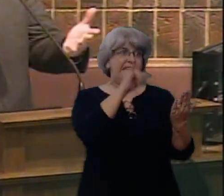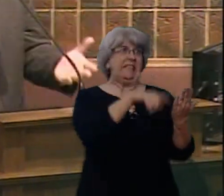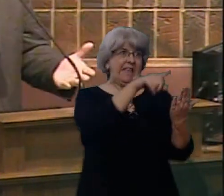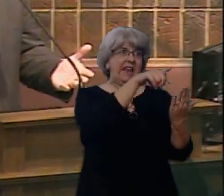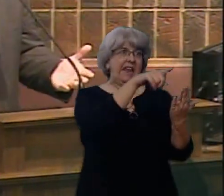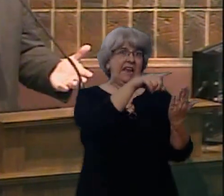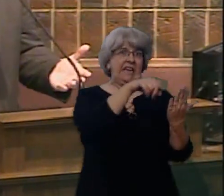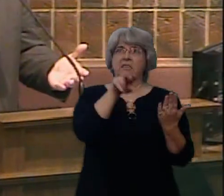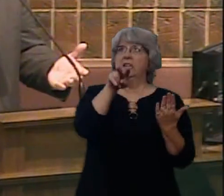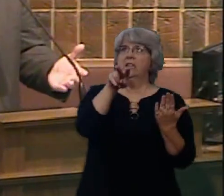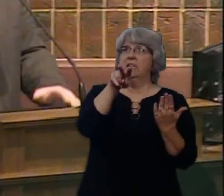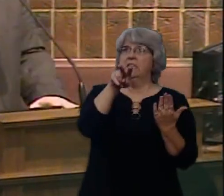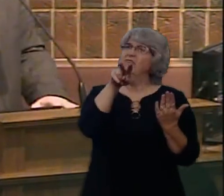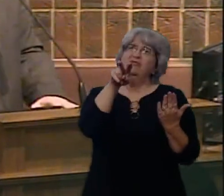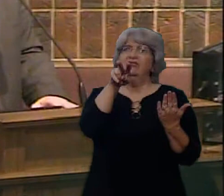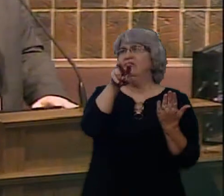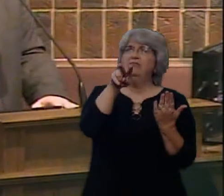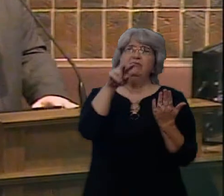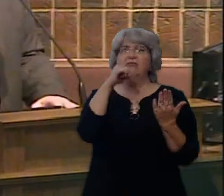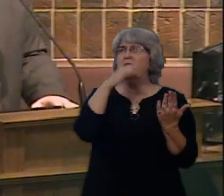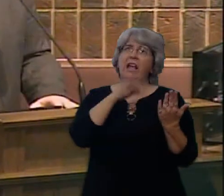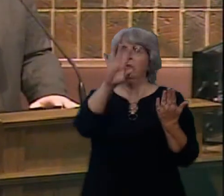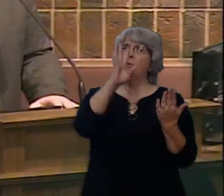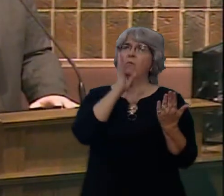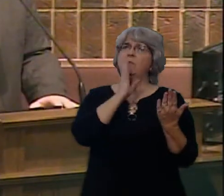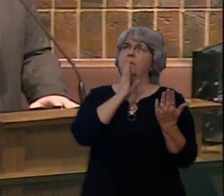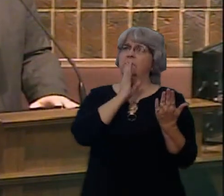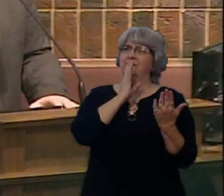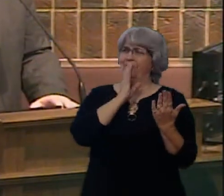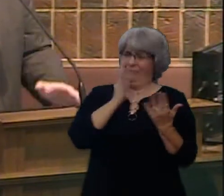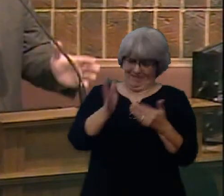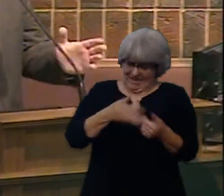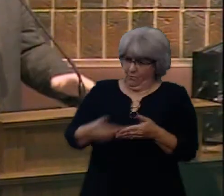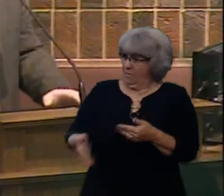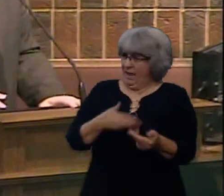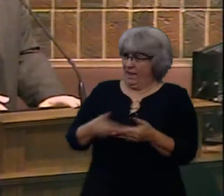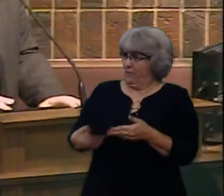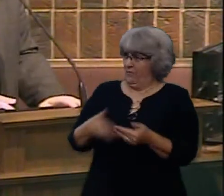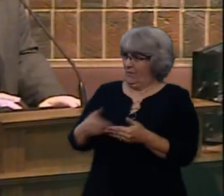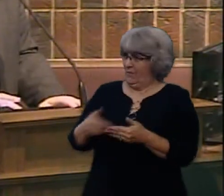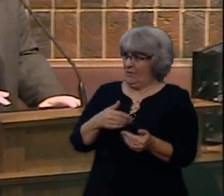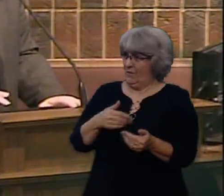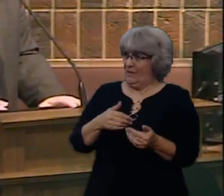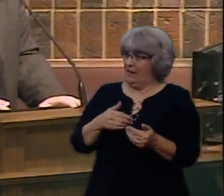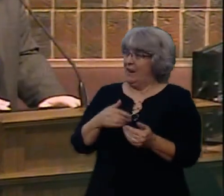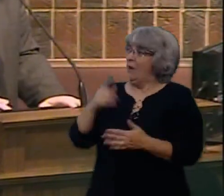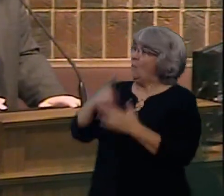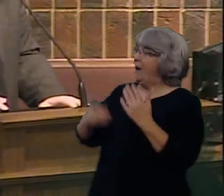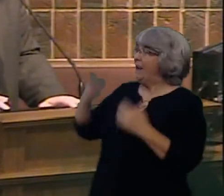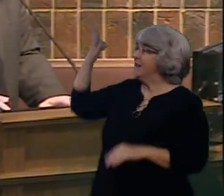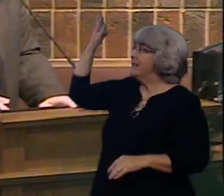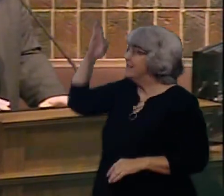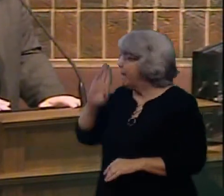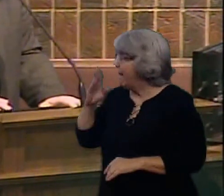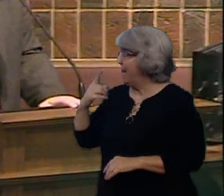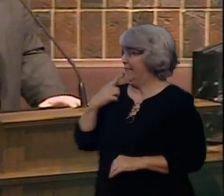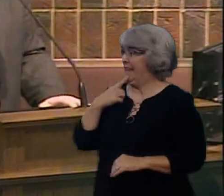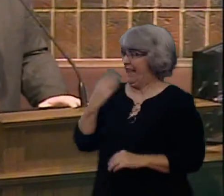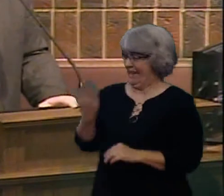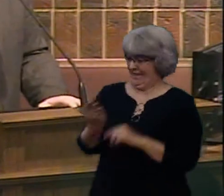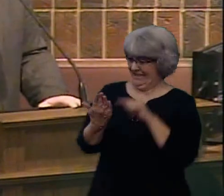familiar to me, but what does God say on the matter? Because in the end, that's the only thing that matters.